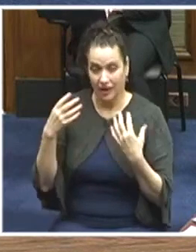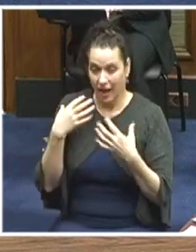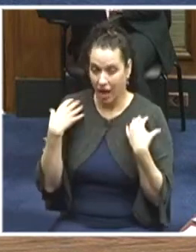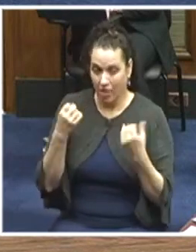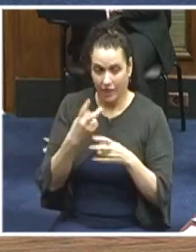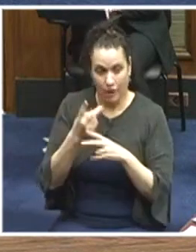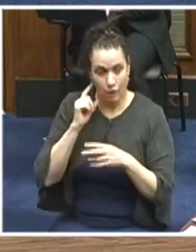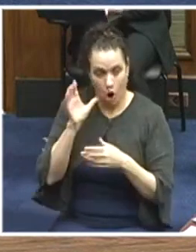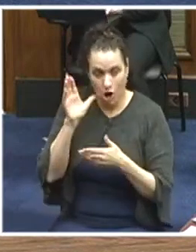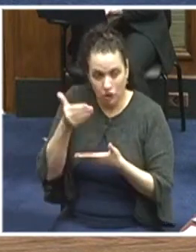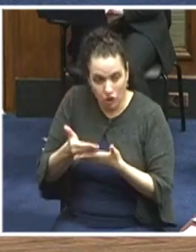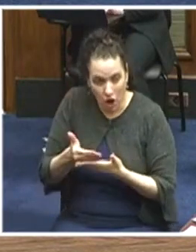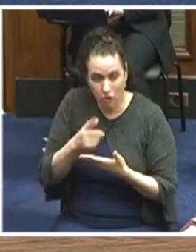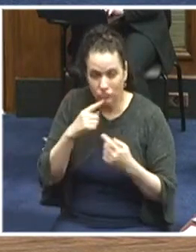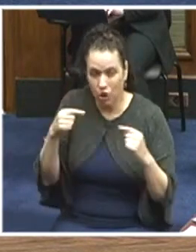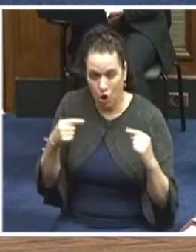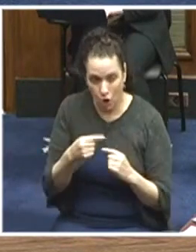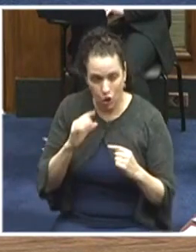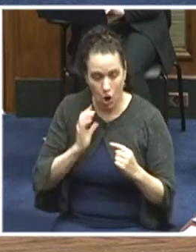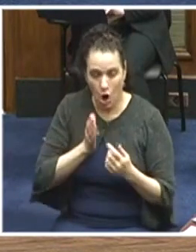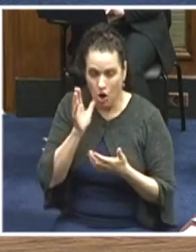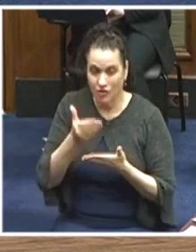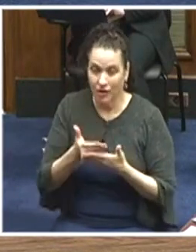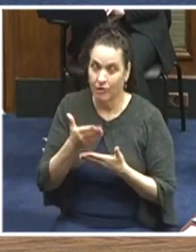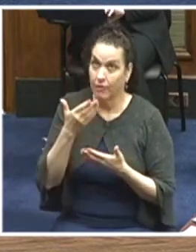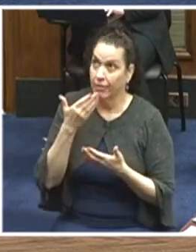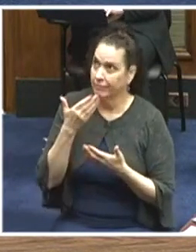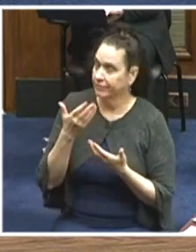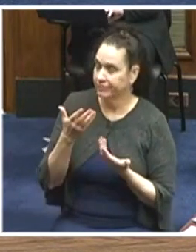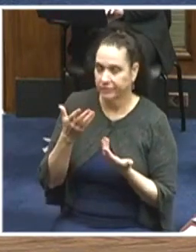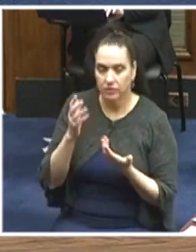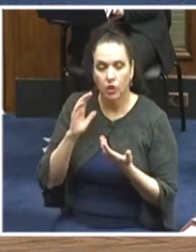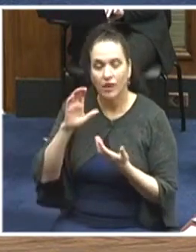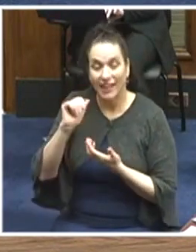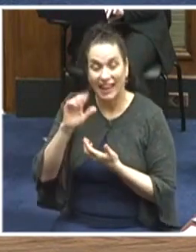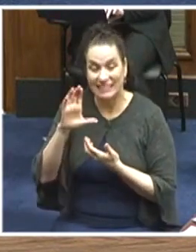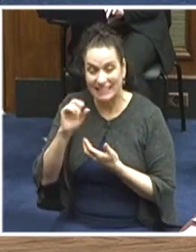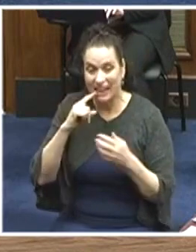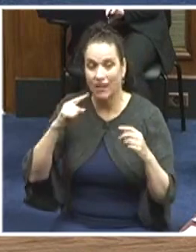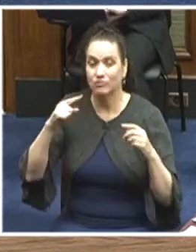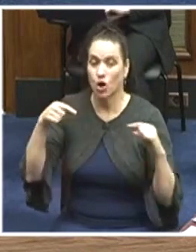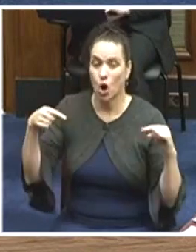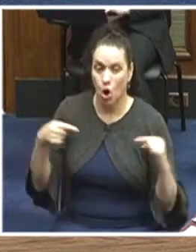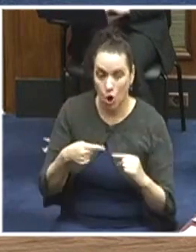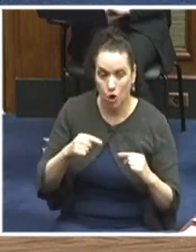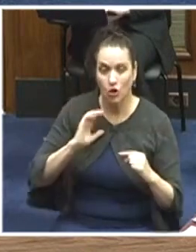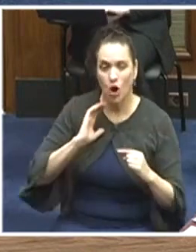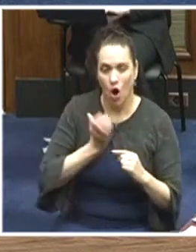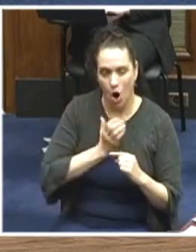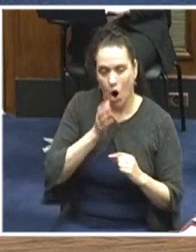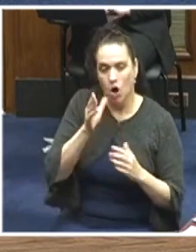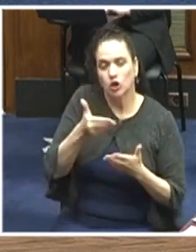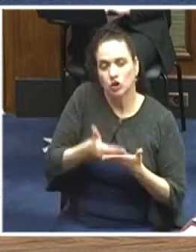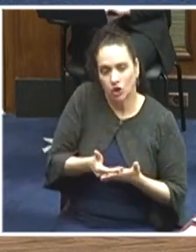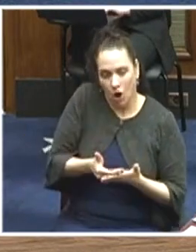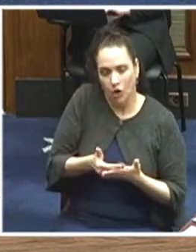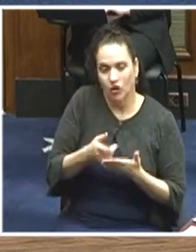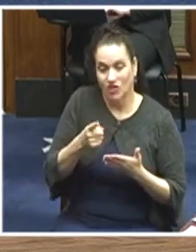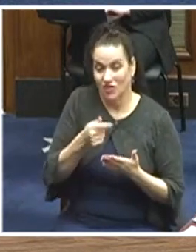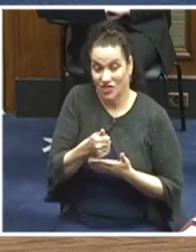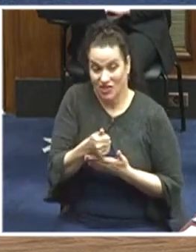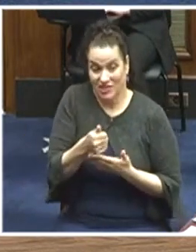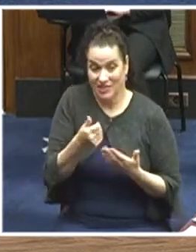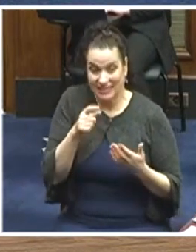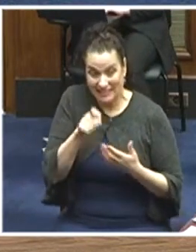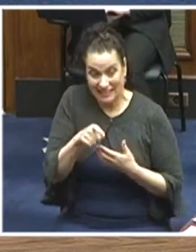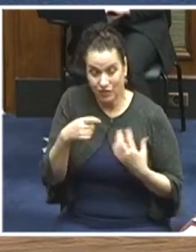event. So once again, thanks to the ACA, we were left without coverage for our daughter recovering from cancer at the clinic, the only one she could go